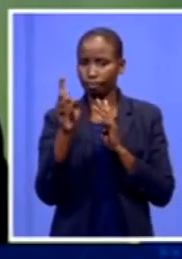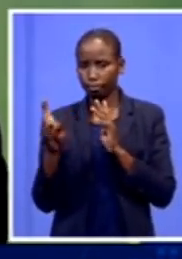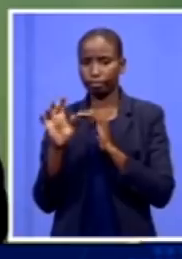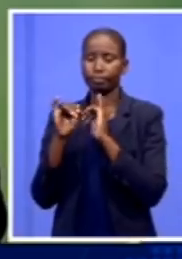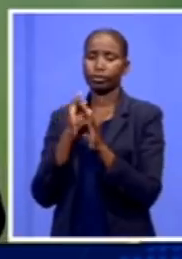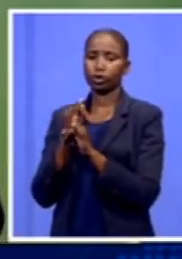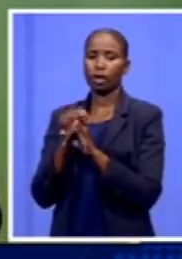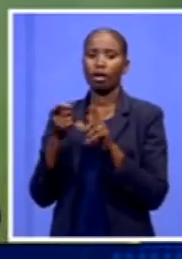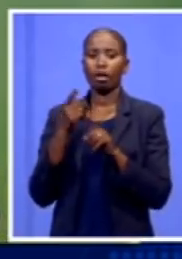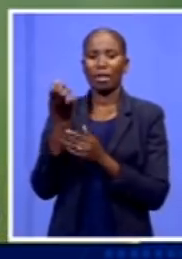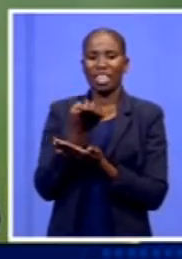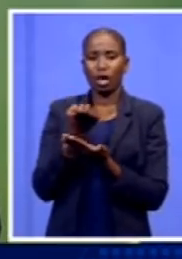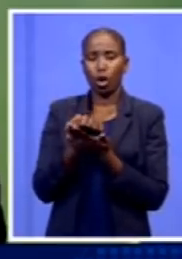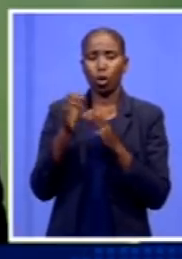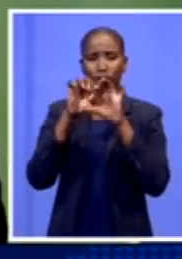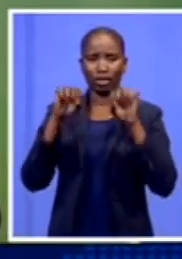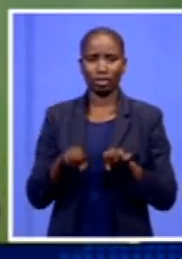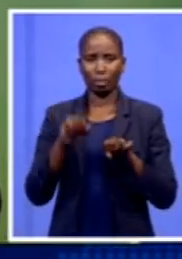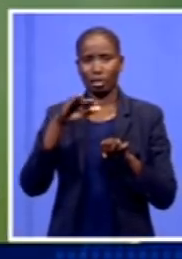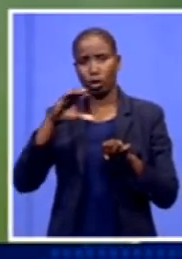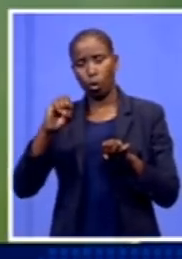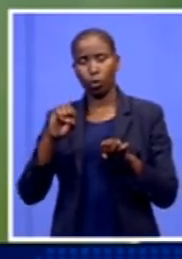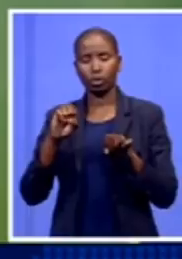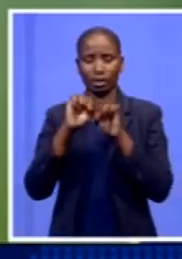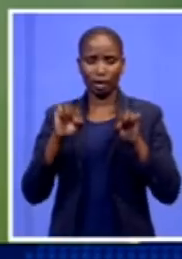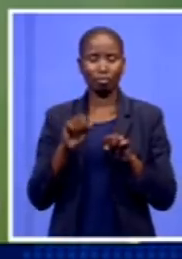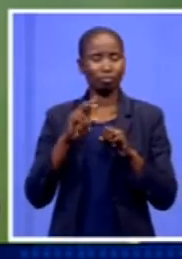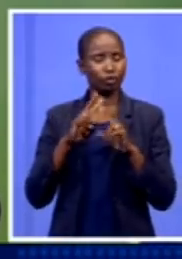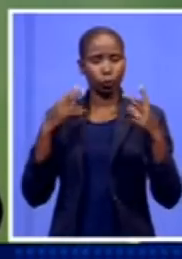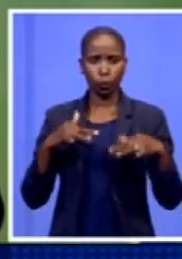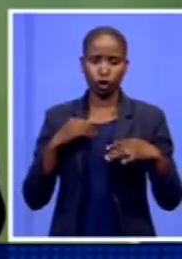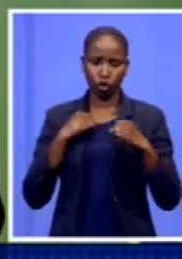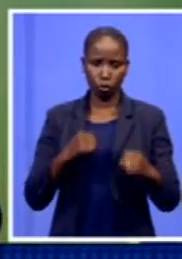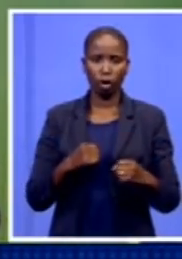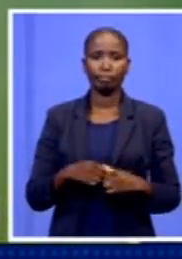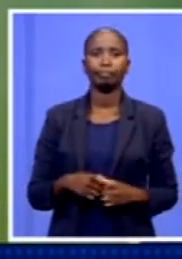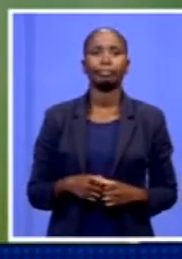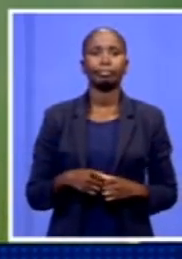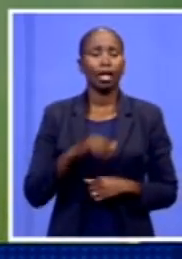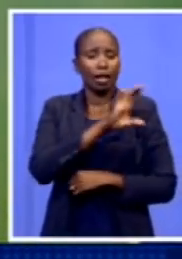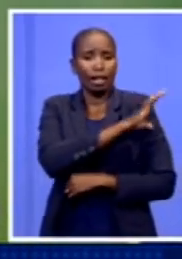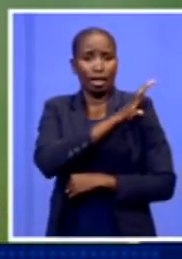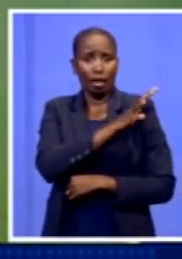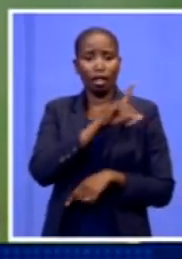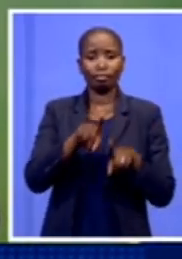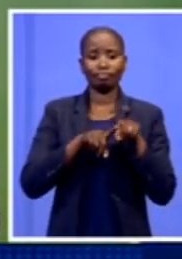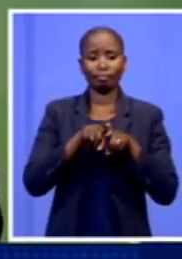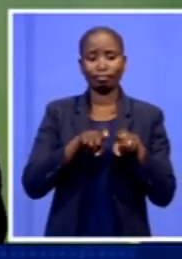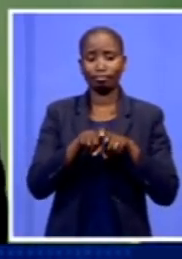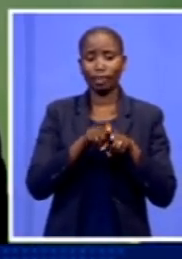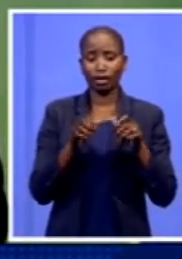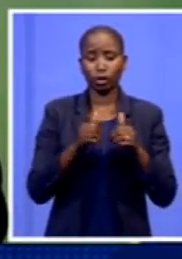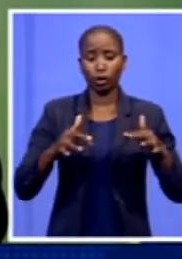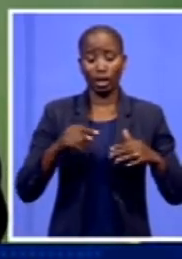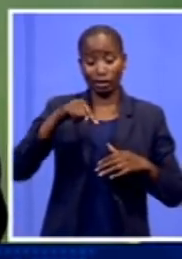is very, very strong. We expect clinical trials to start in the fourth quarter of this year, with approval